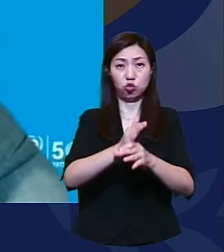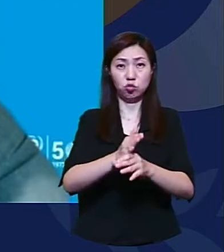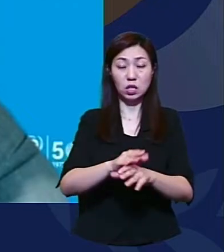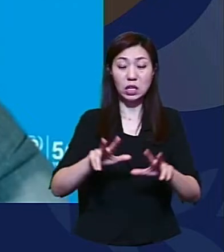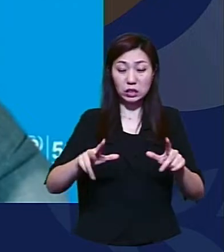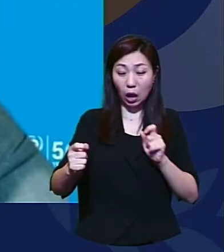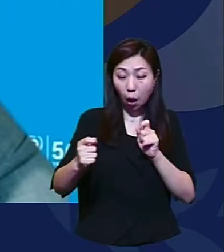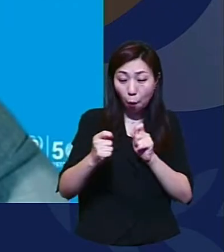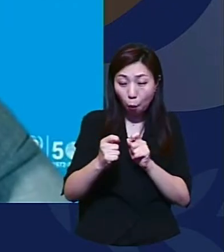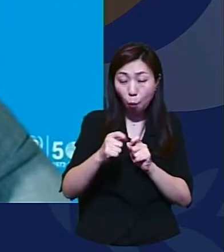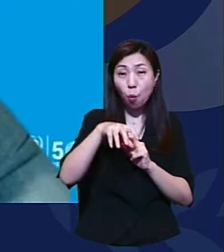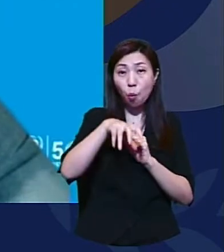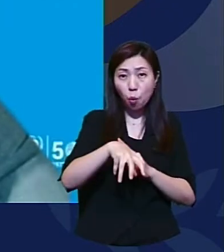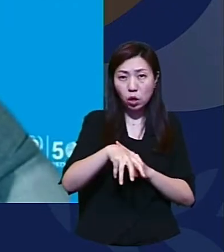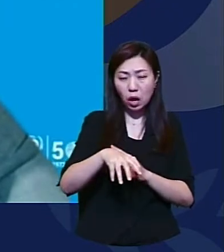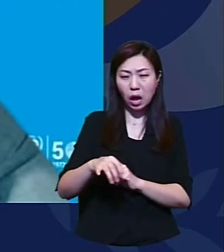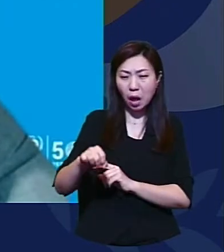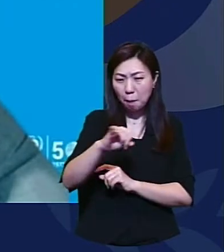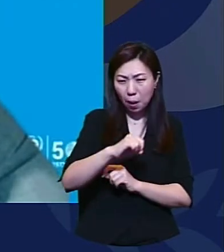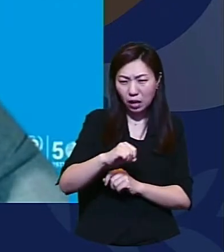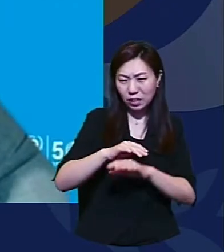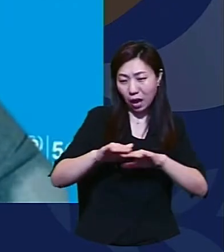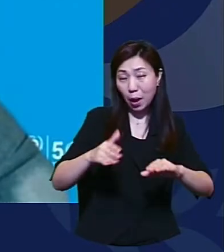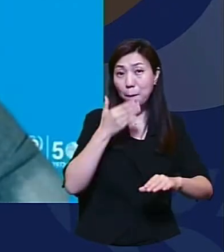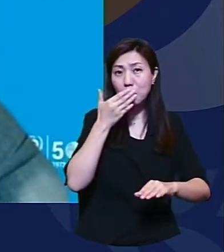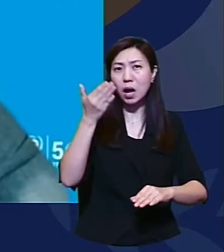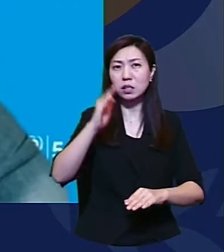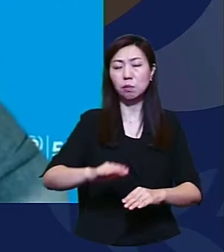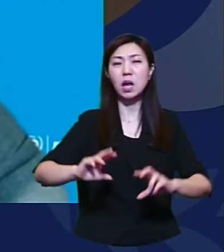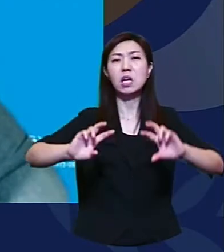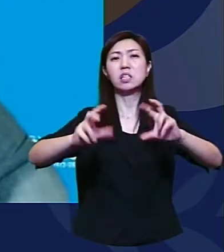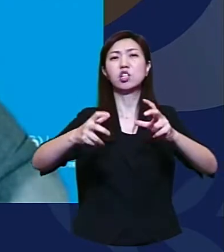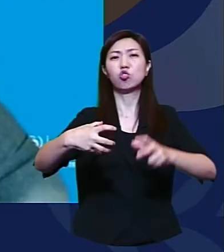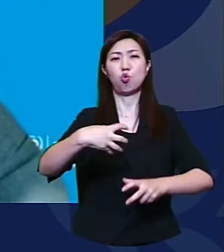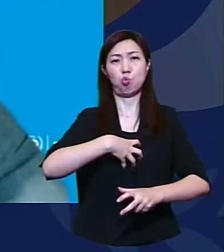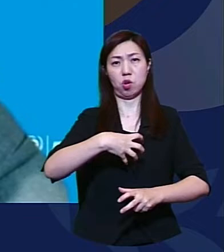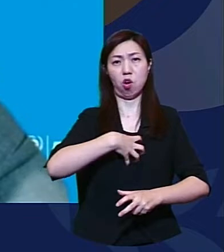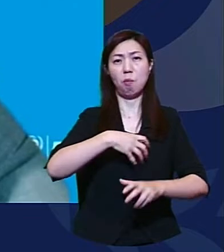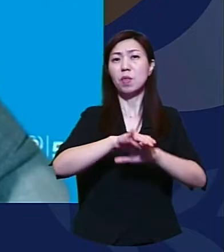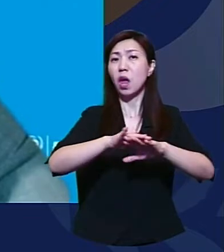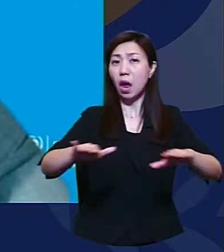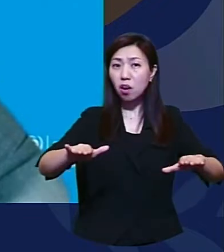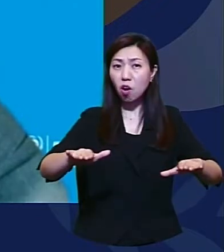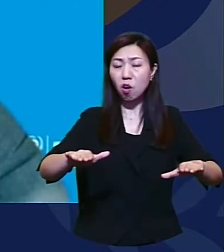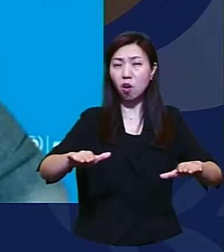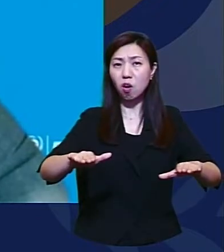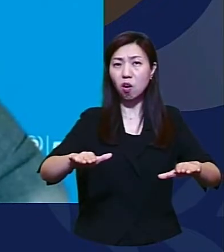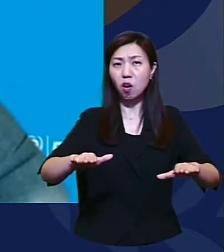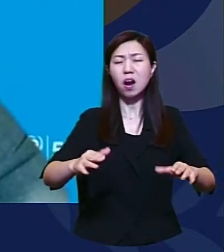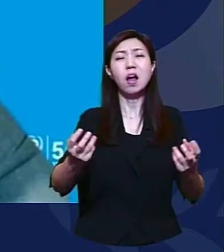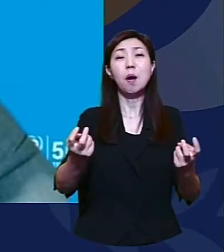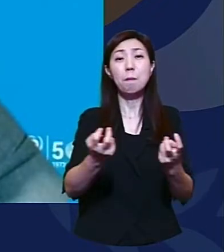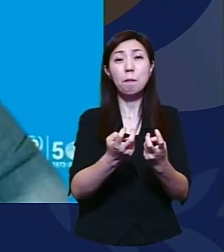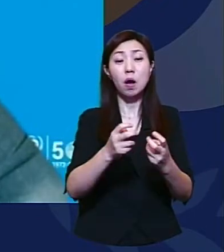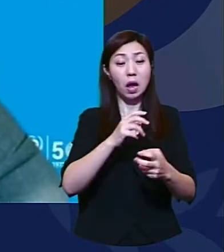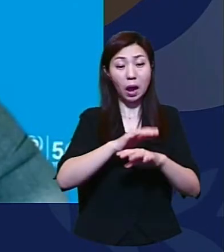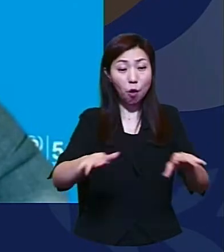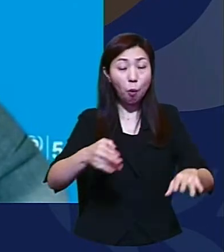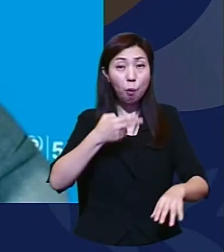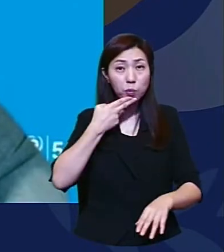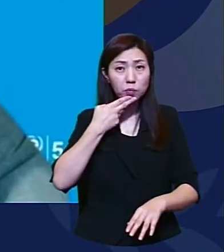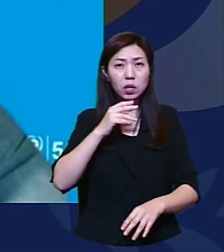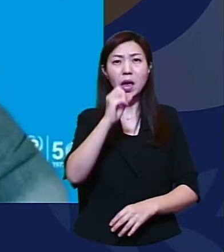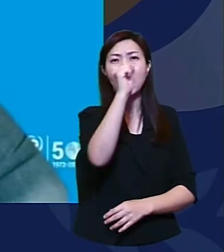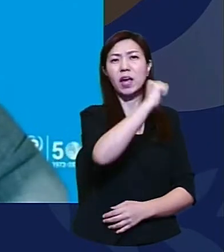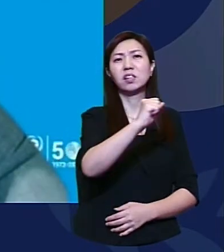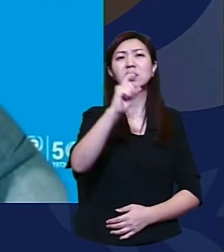that addresses the planetary crisis, then we can wave goodbye to the SDGs and to our